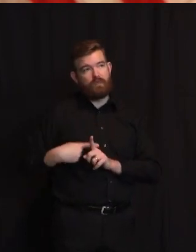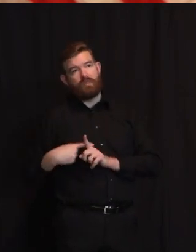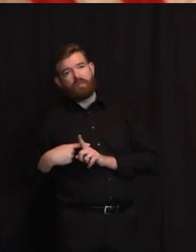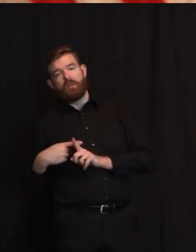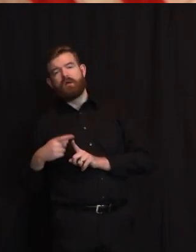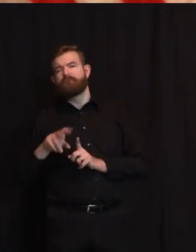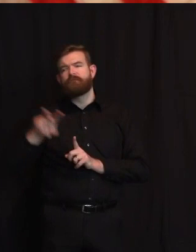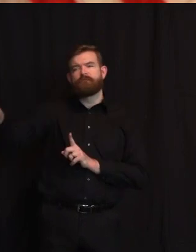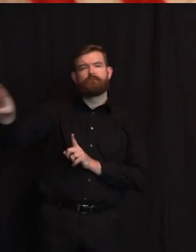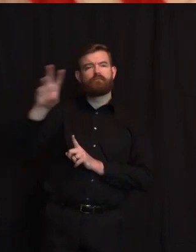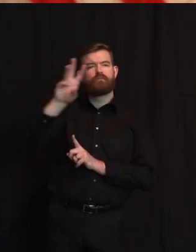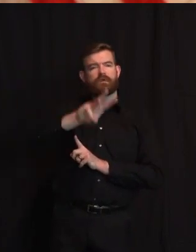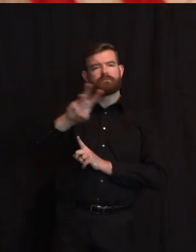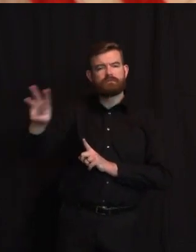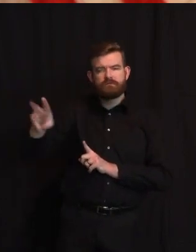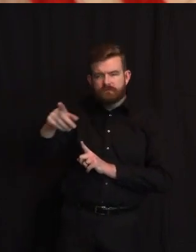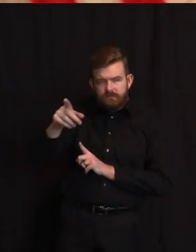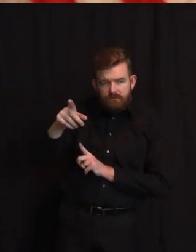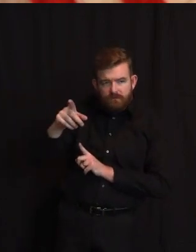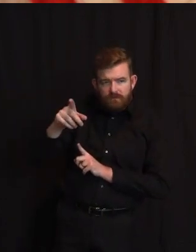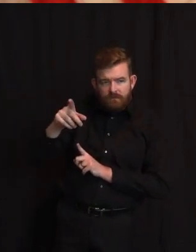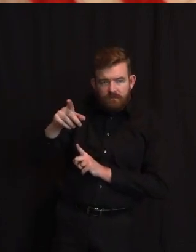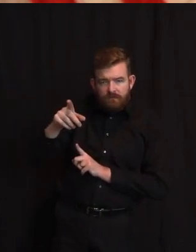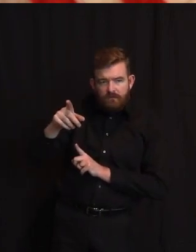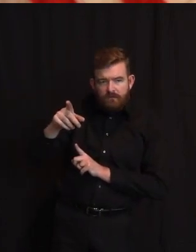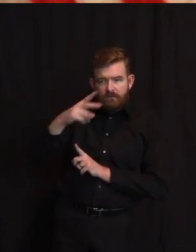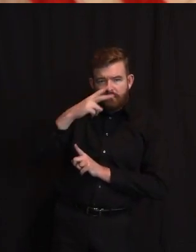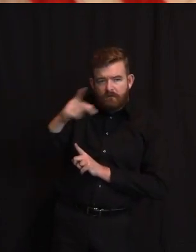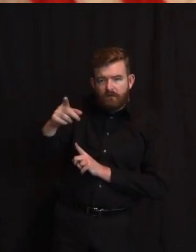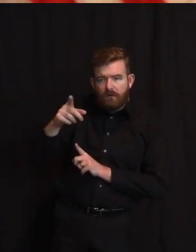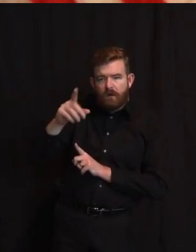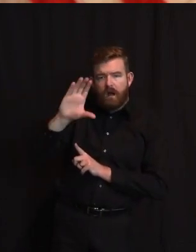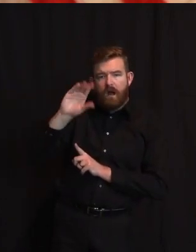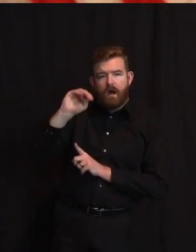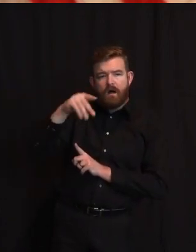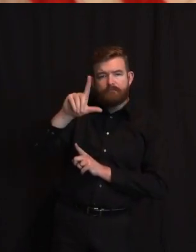complaints. But punch that in and